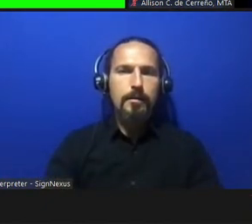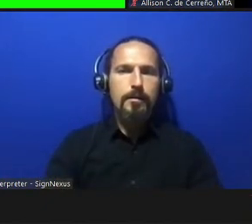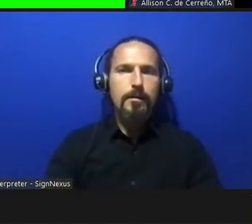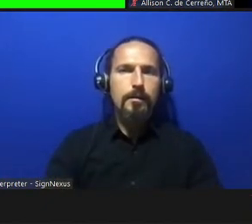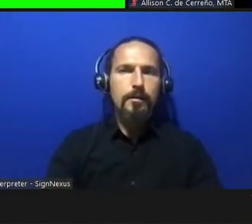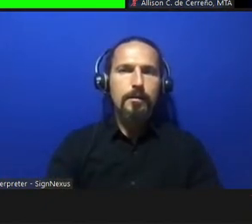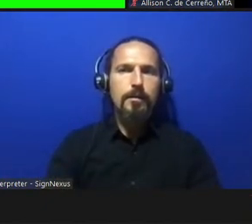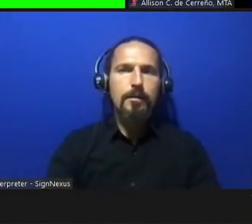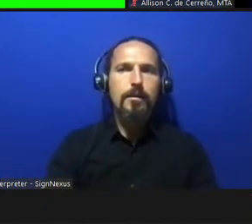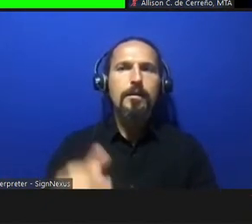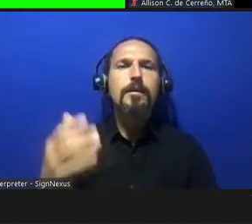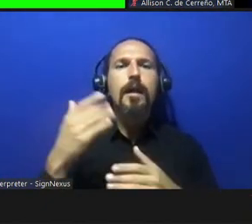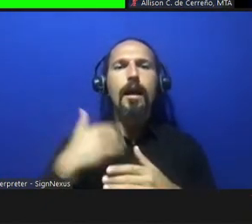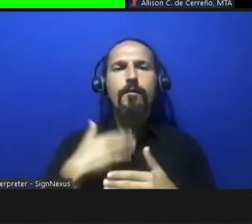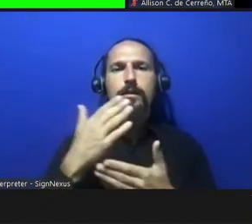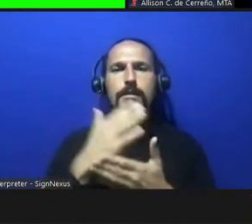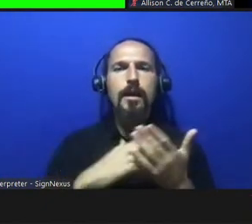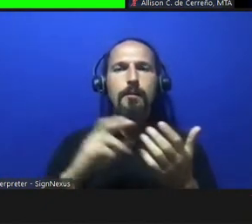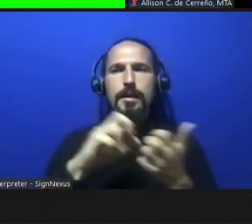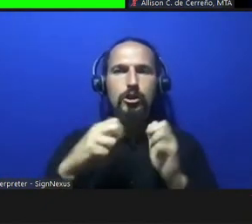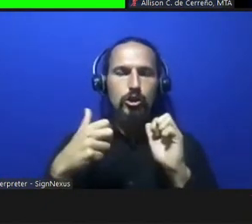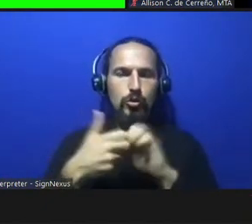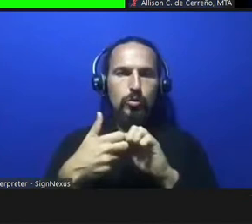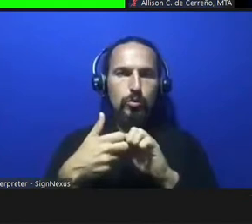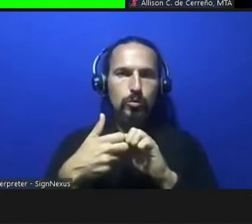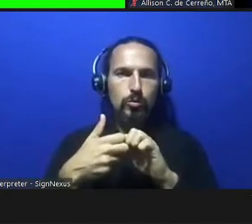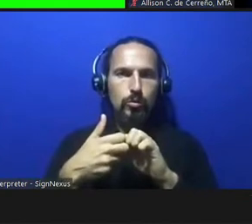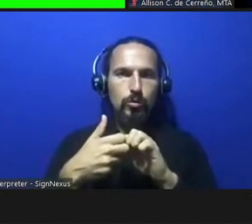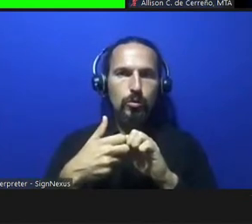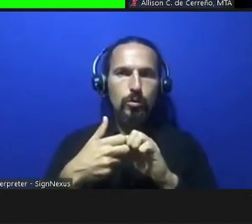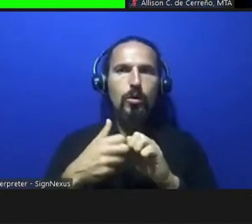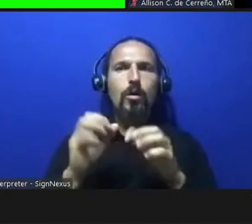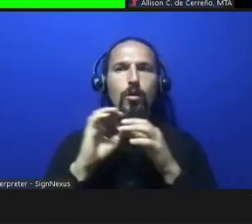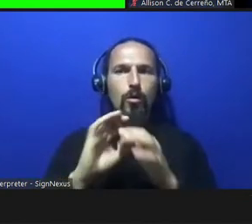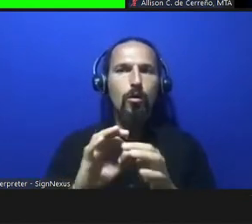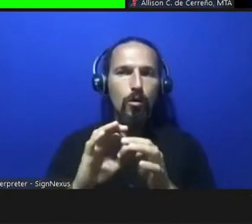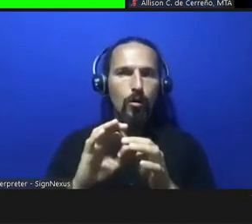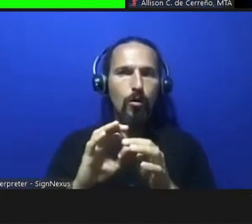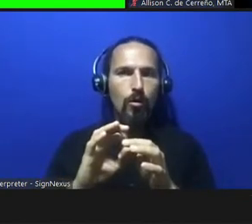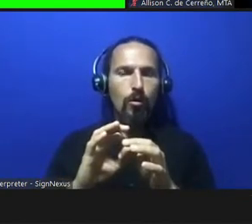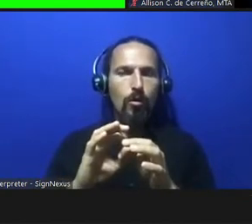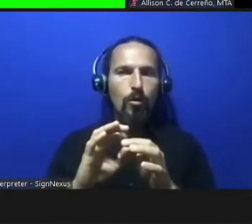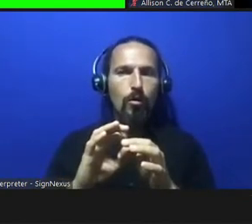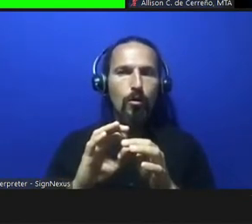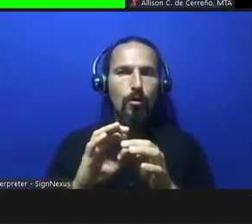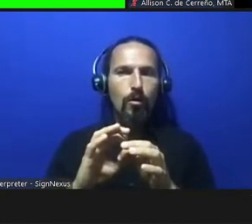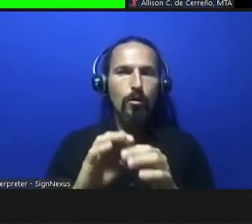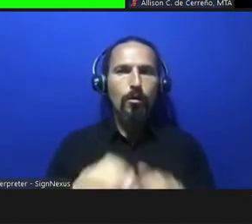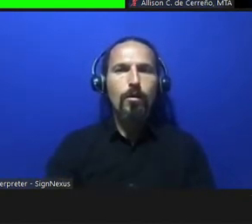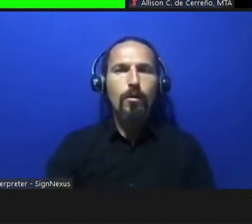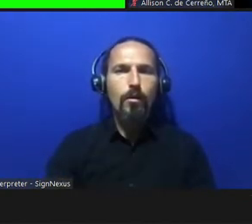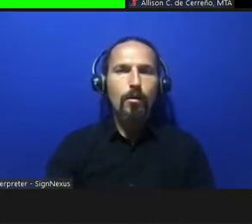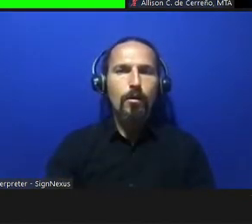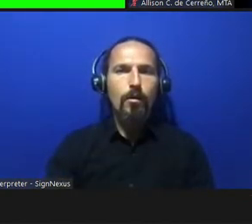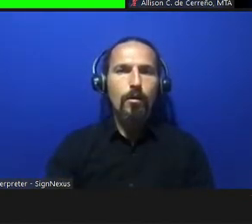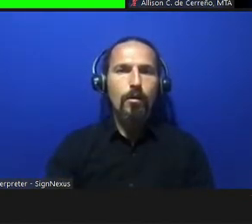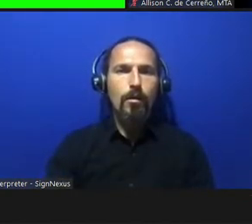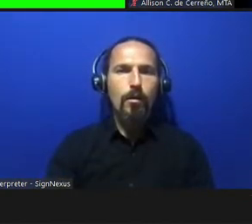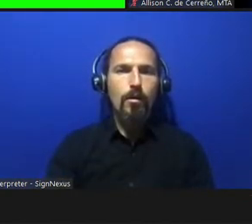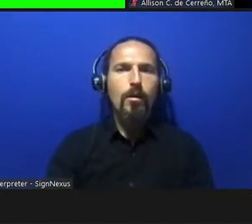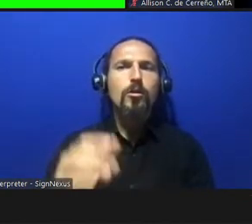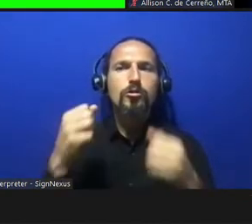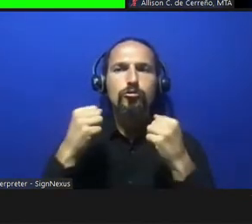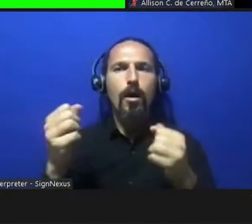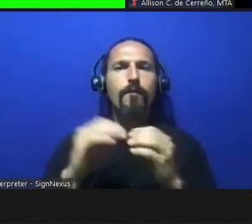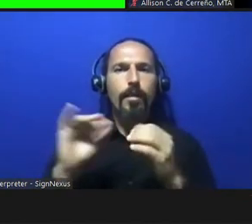some issues when it comes to uh driving into the